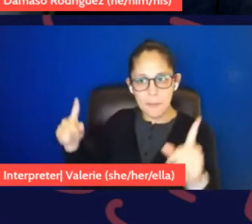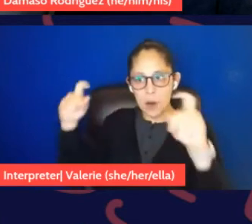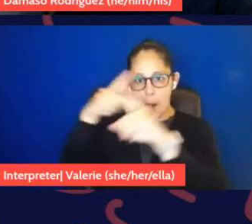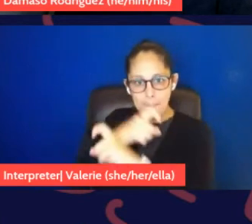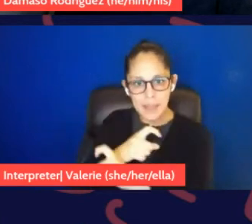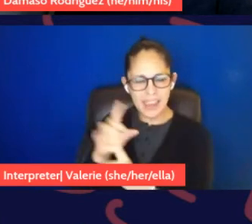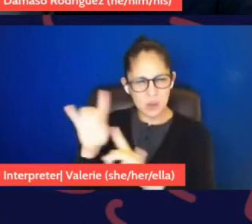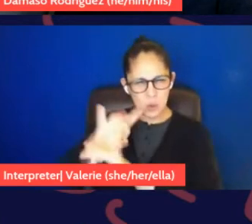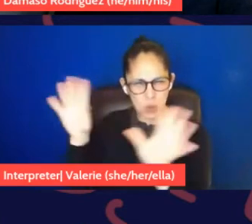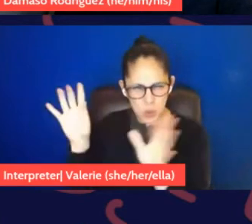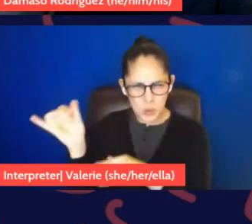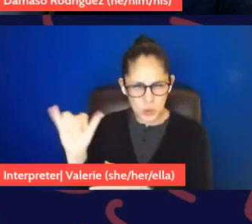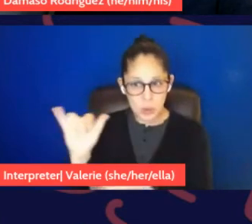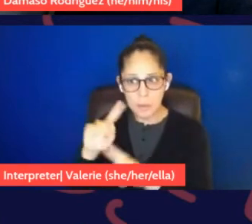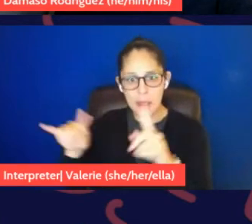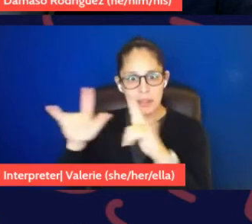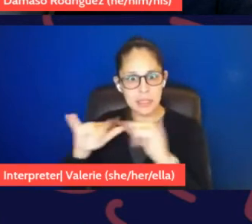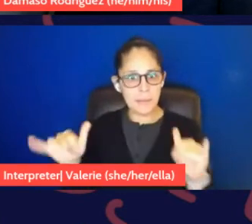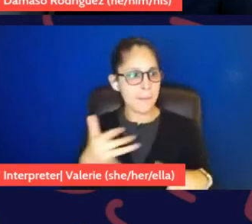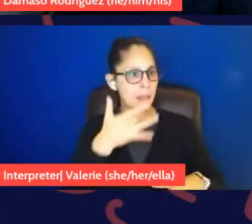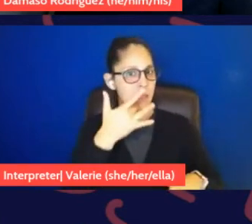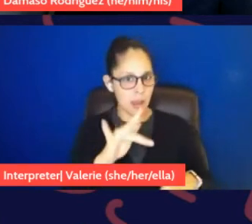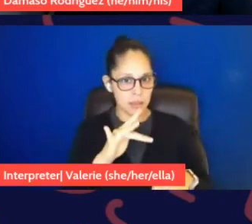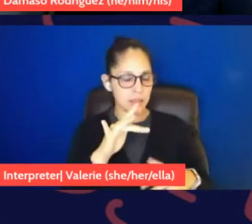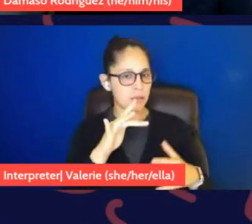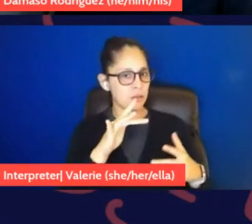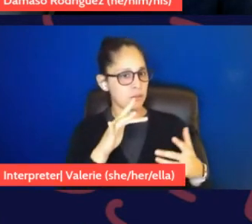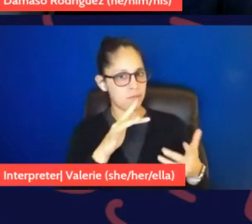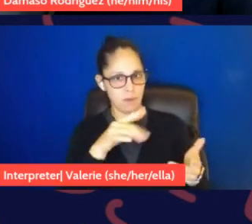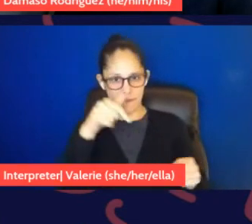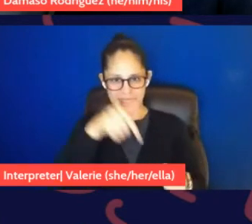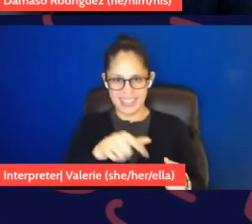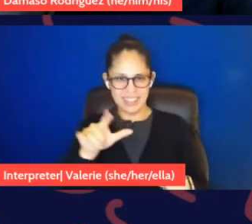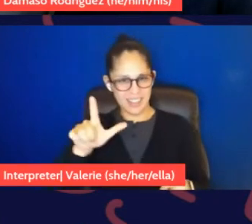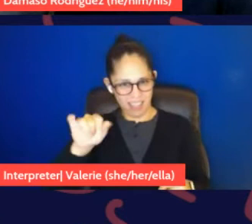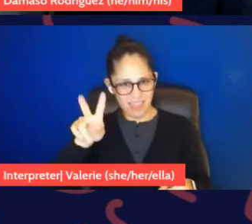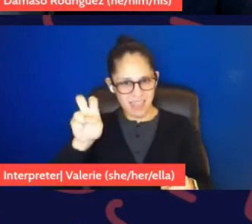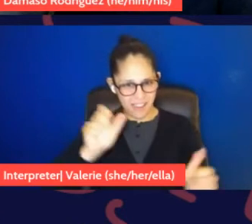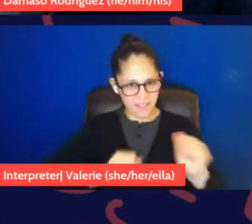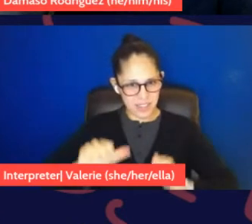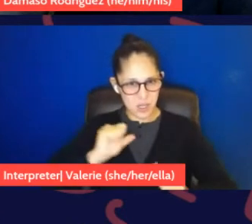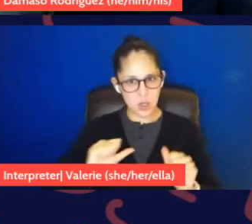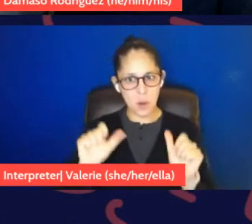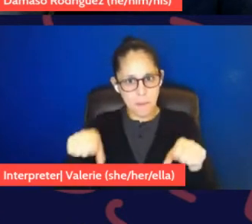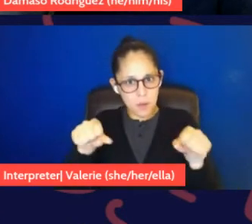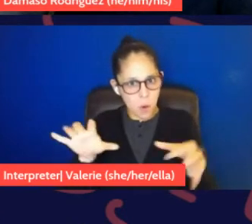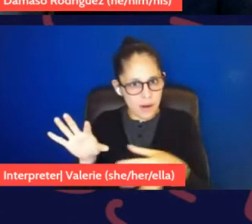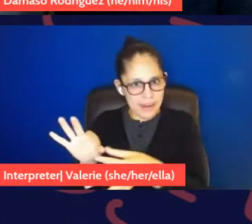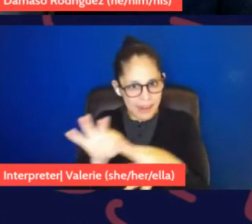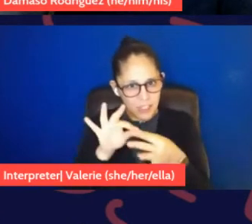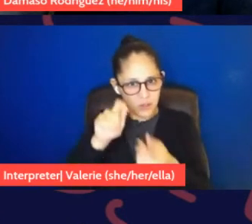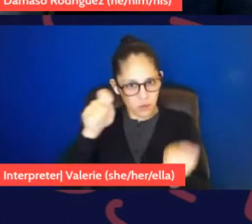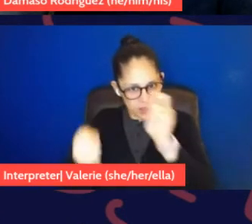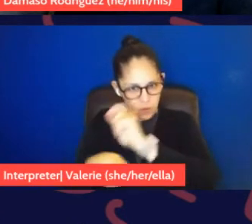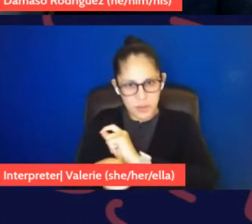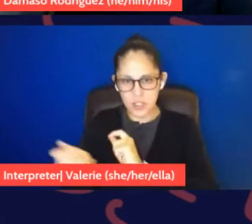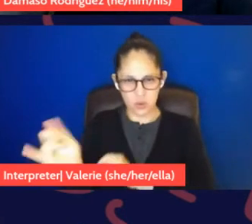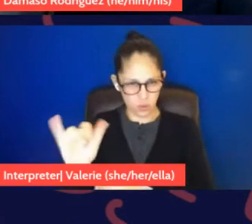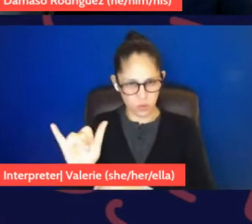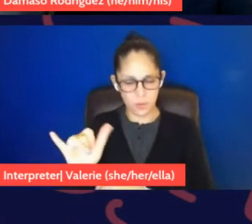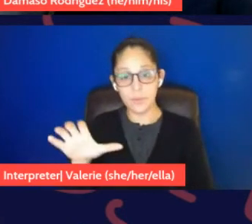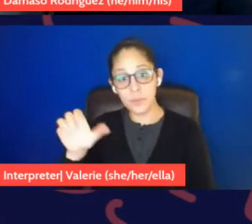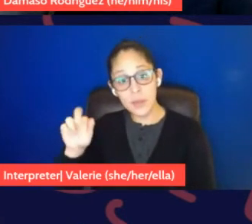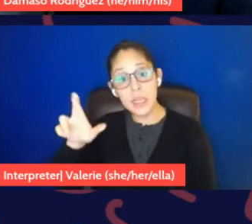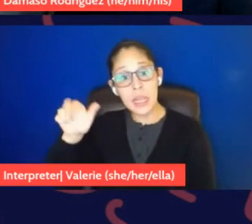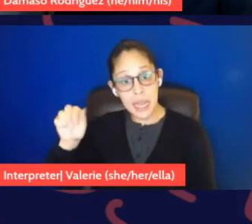the virtues of live theater and the possibility for connection and transformation. So Katamiya Theater had the